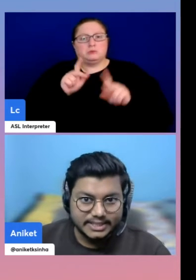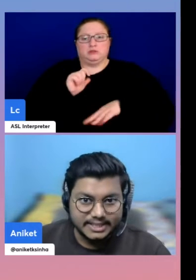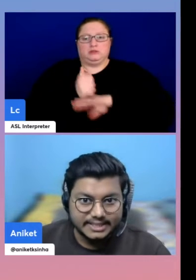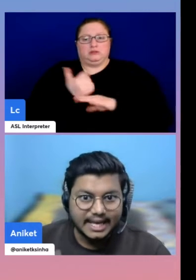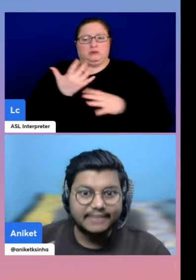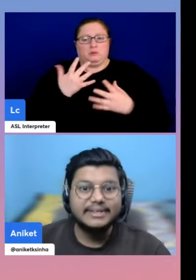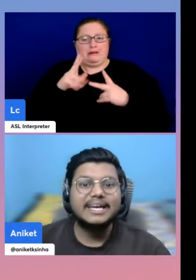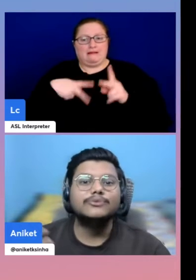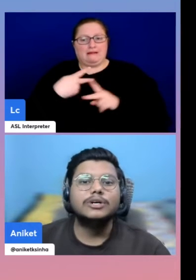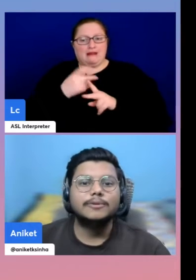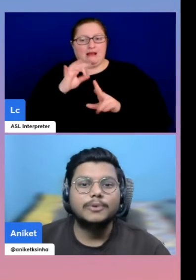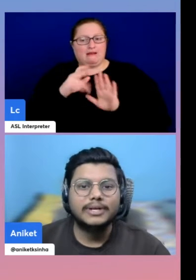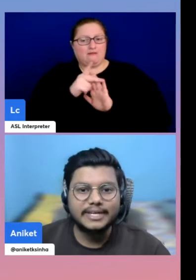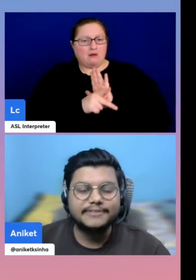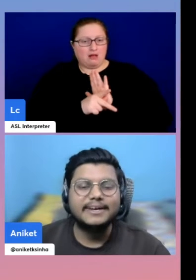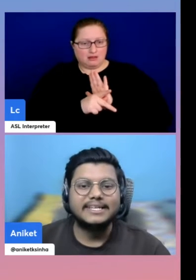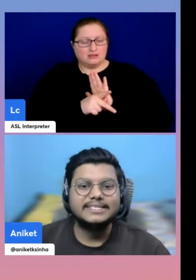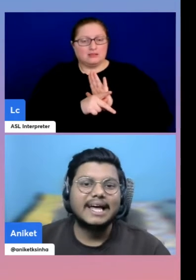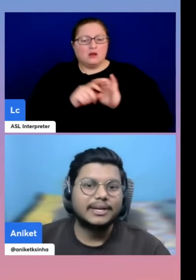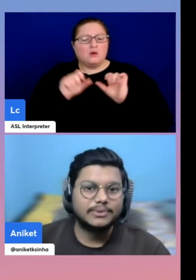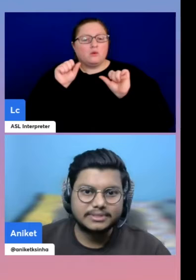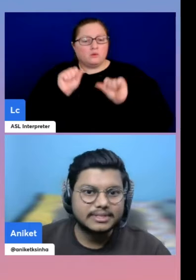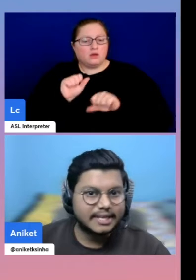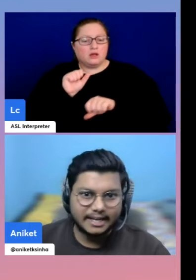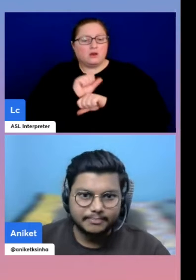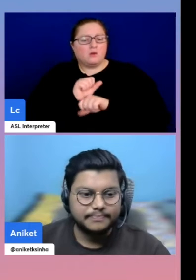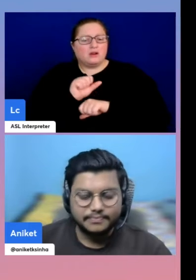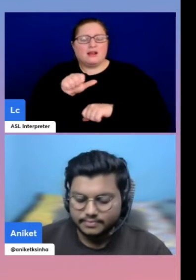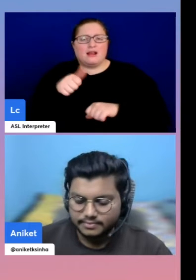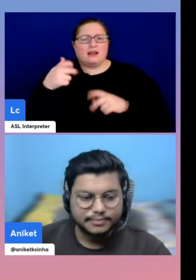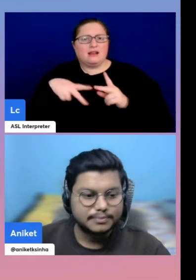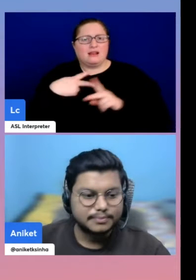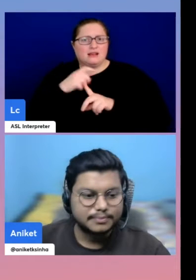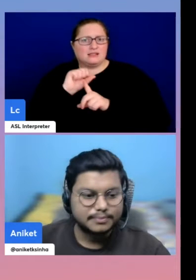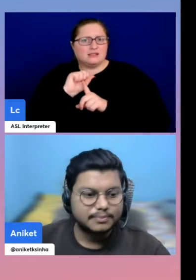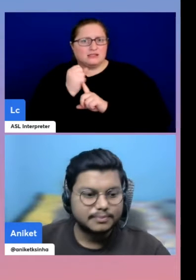of policies, and we can work upon it if any scenarios came.